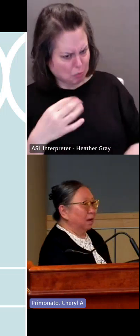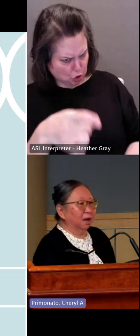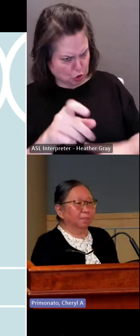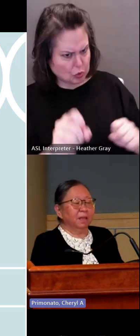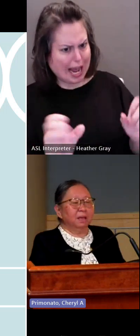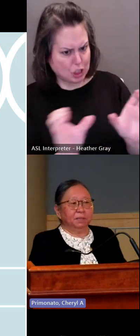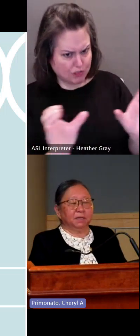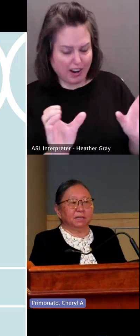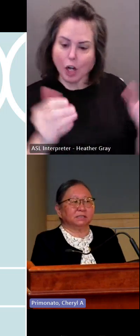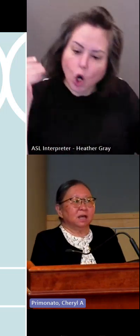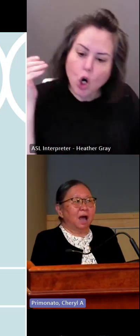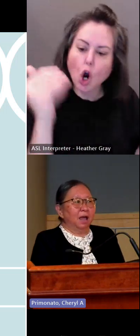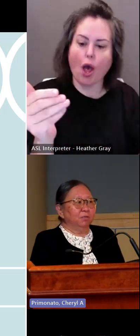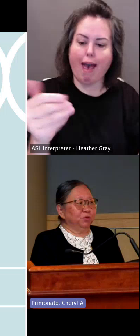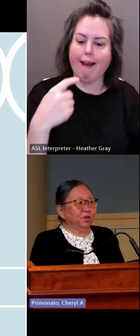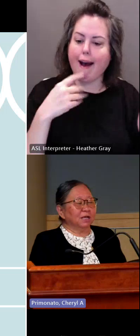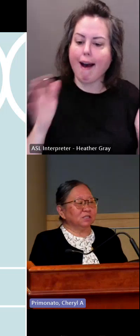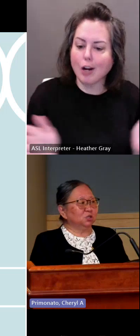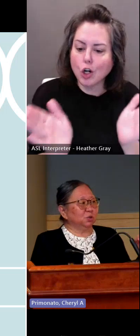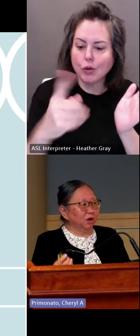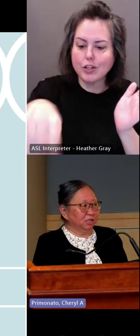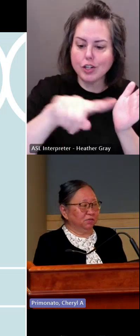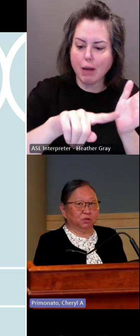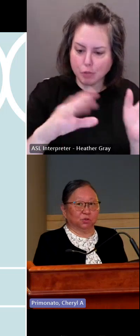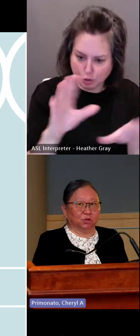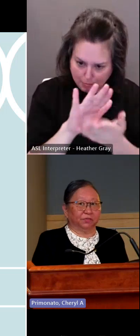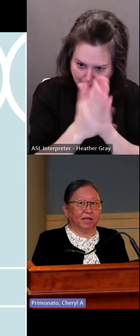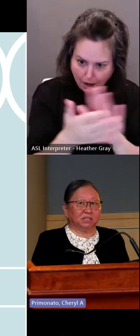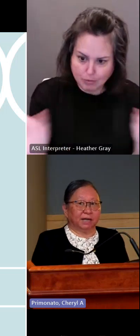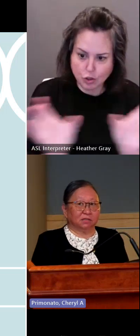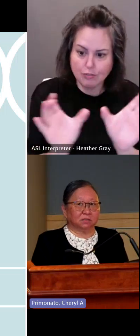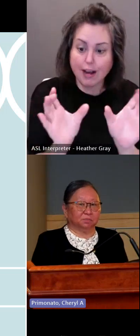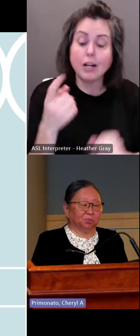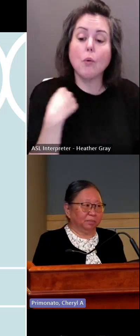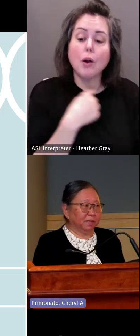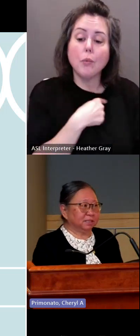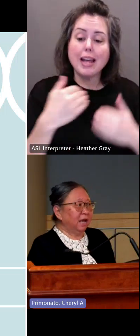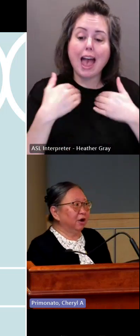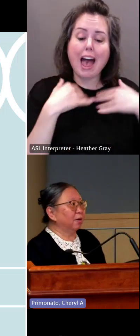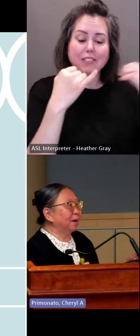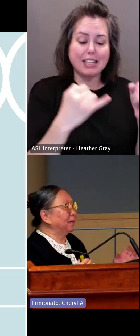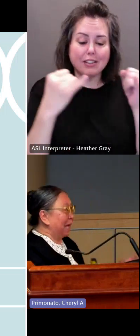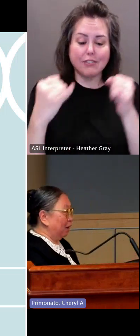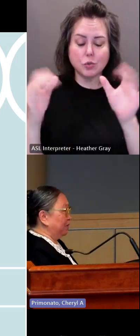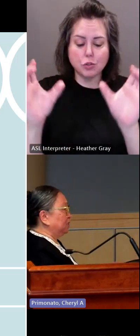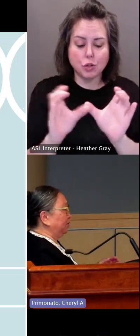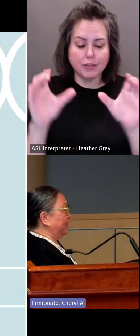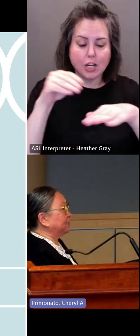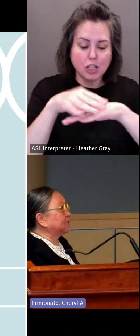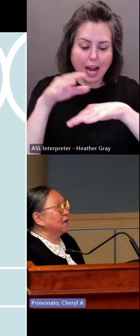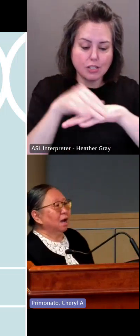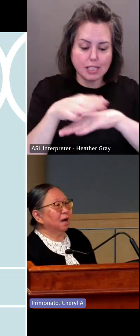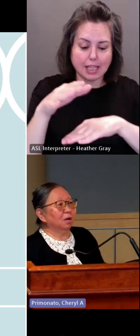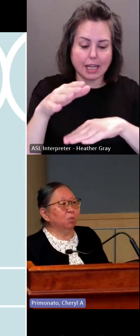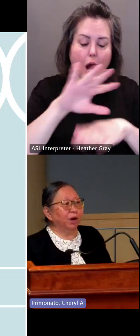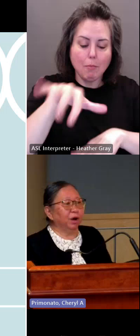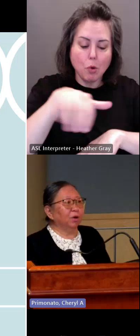so. Because with us doing our individual certification counseling appointments and our public outreach